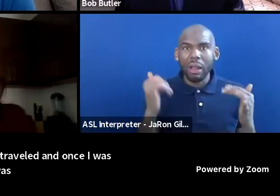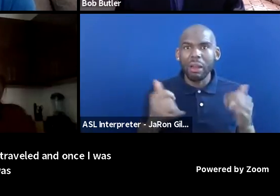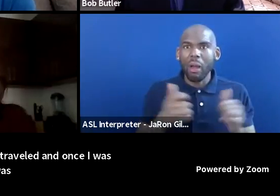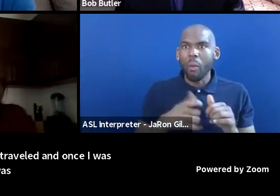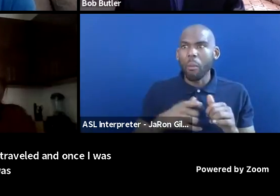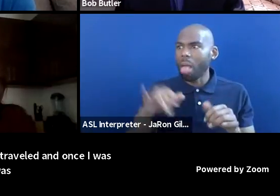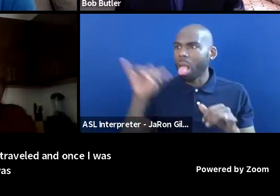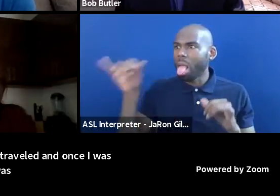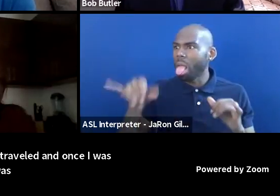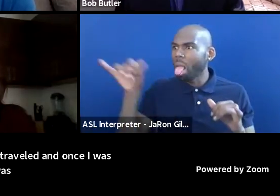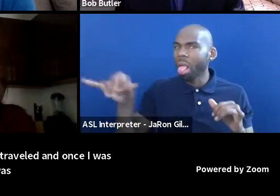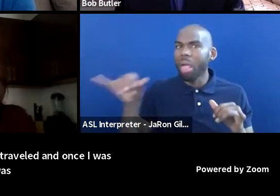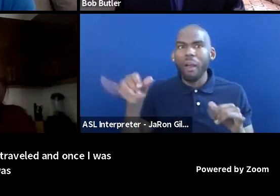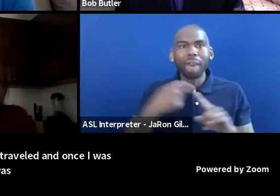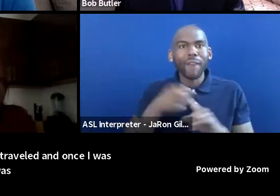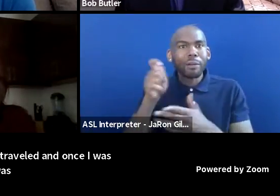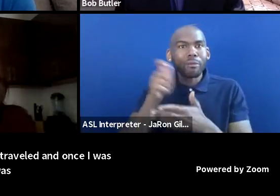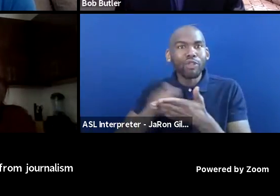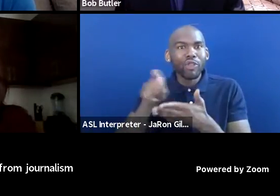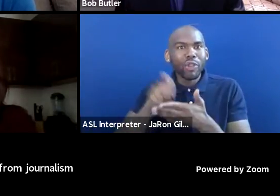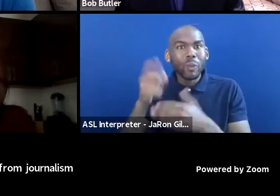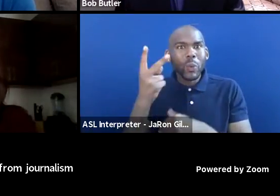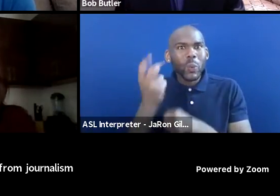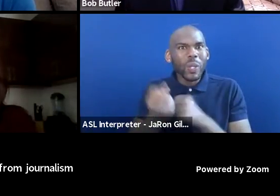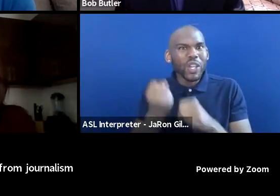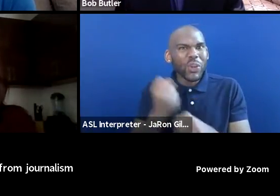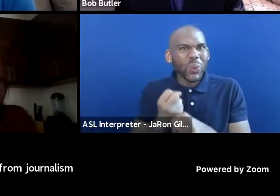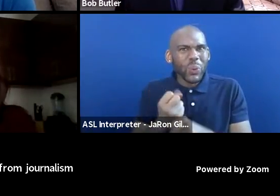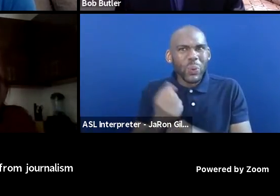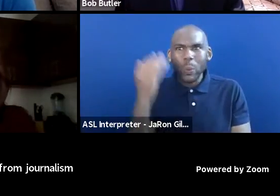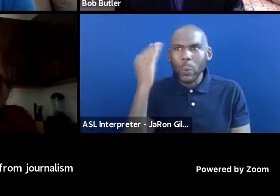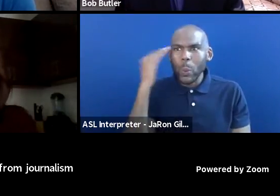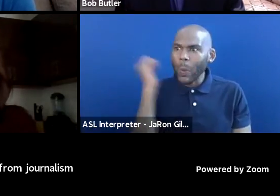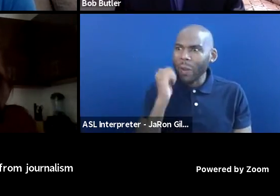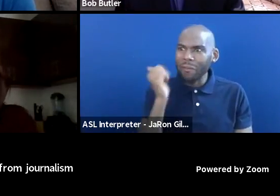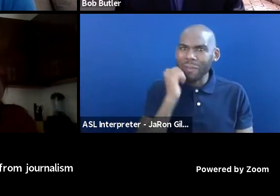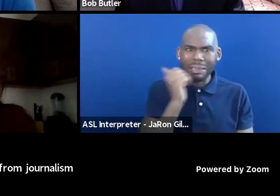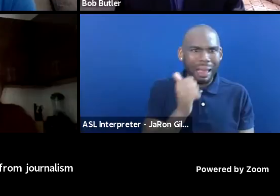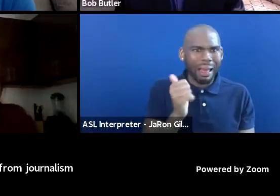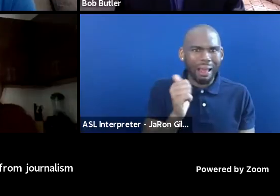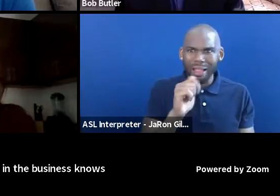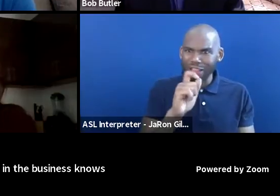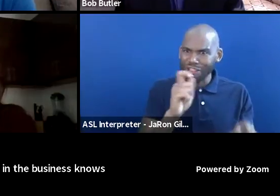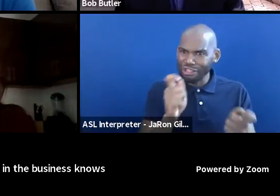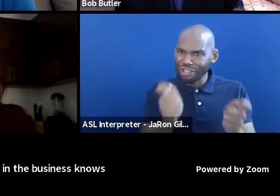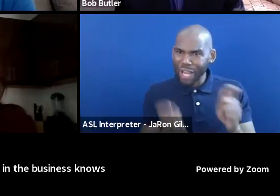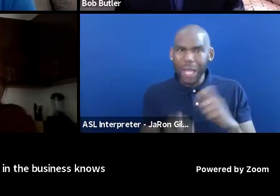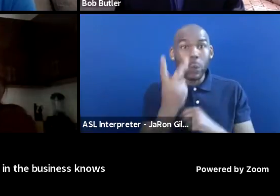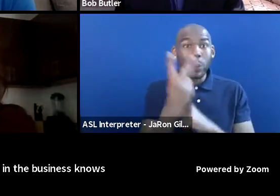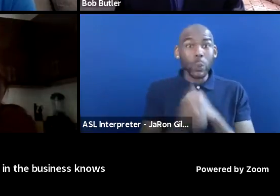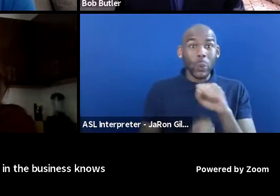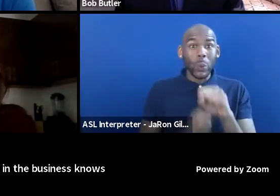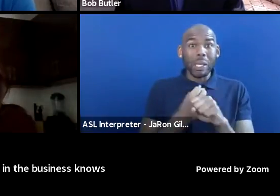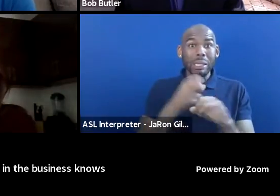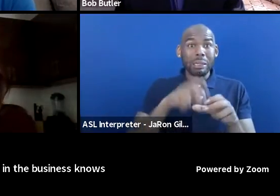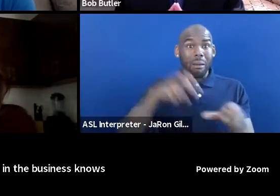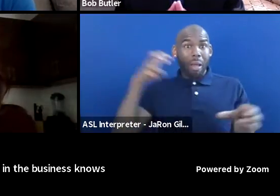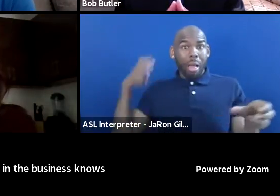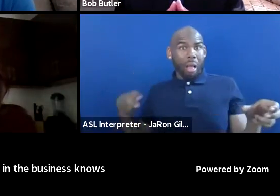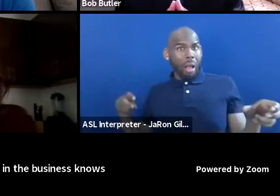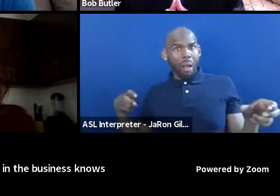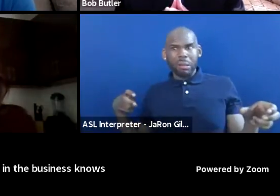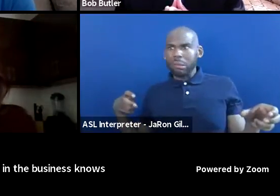And anybody who's in the business knows that from day to day, it changes. So 2 years out of journalism, I just felt like I needed a little